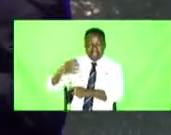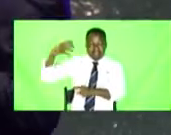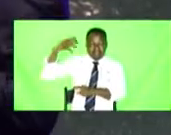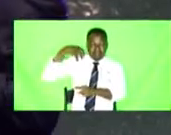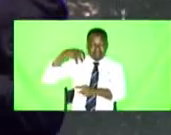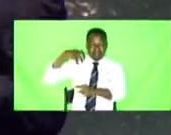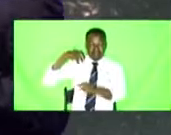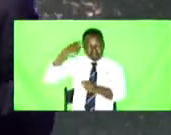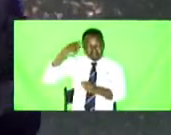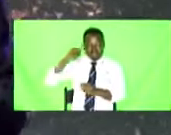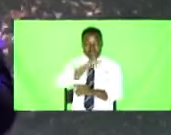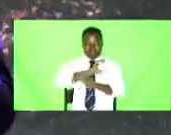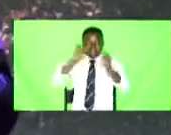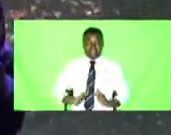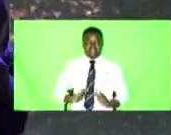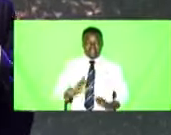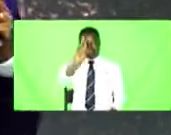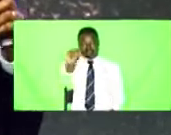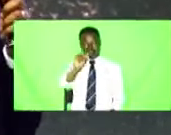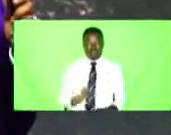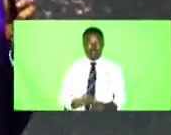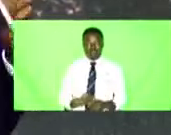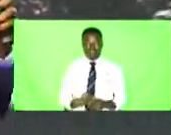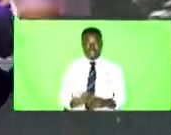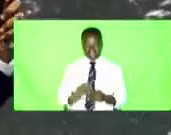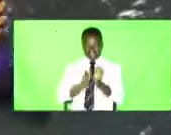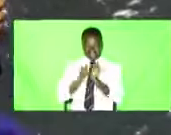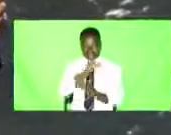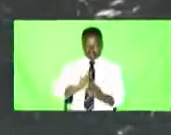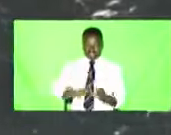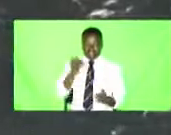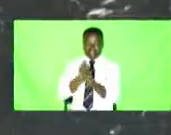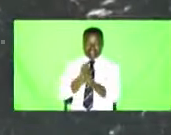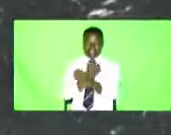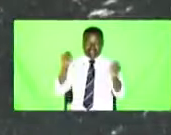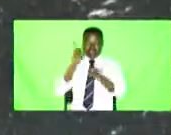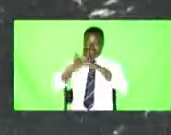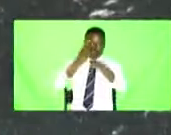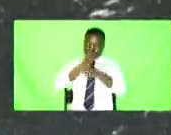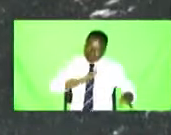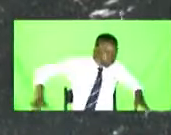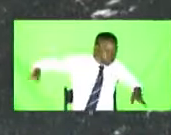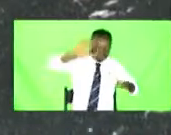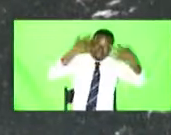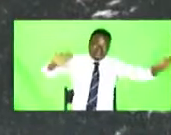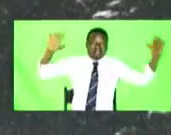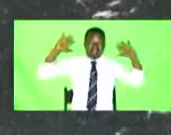Christianity. Jesus Christ is a savior of the world.